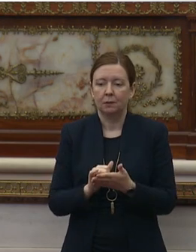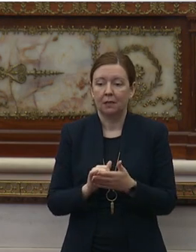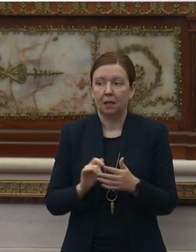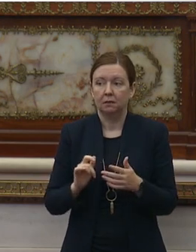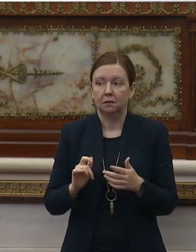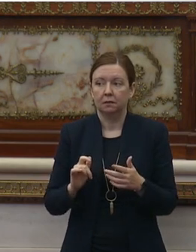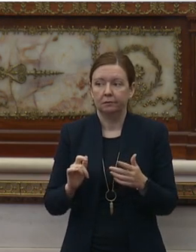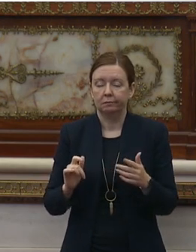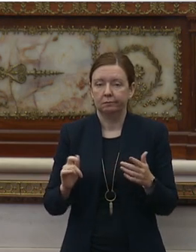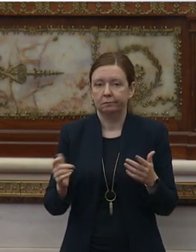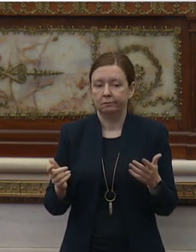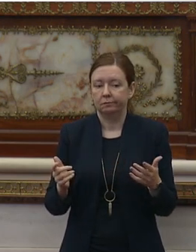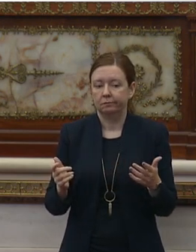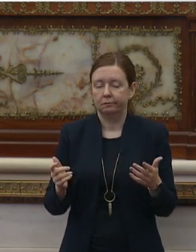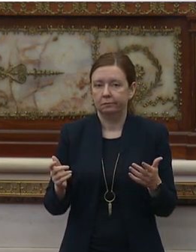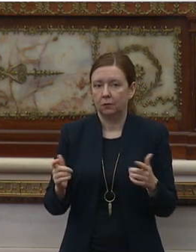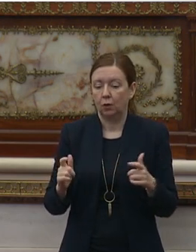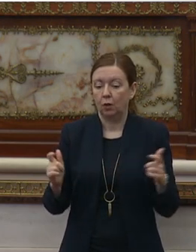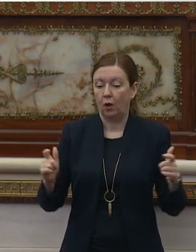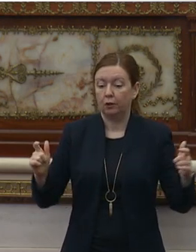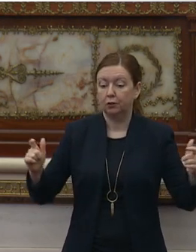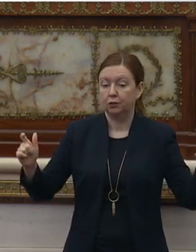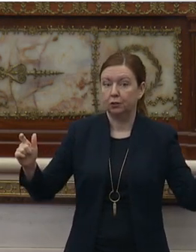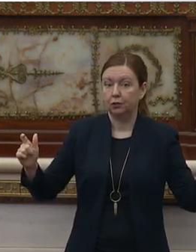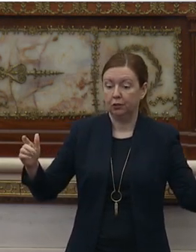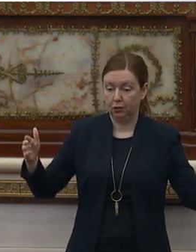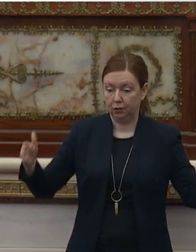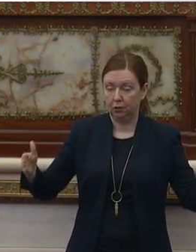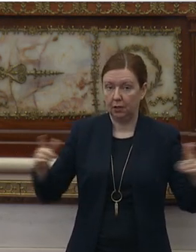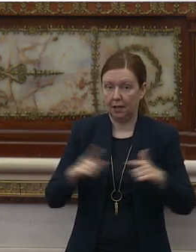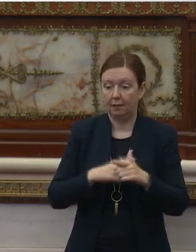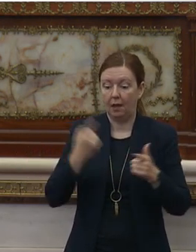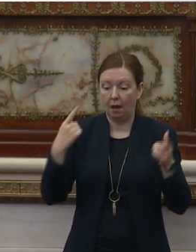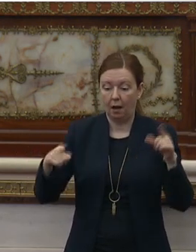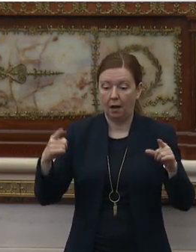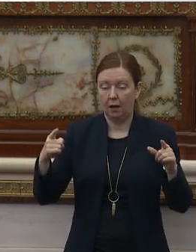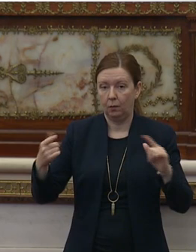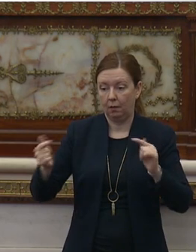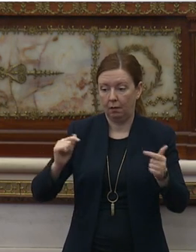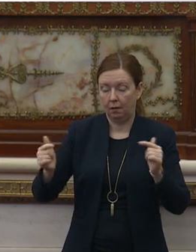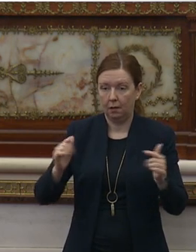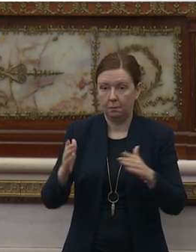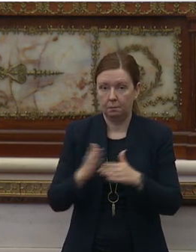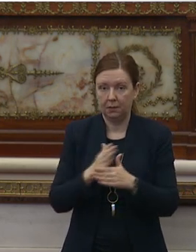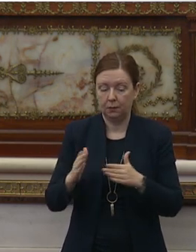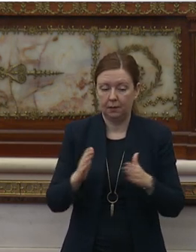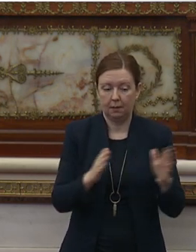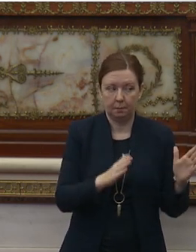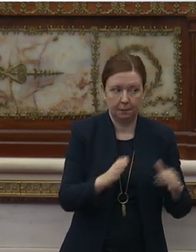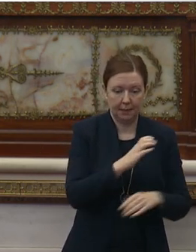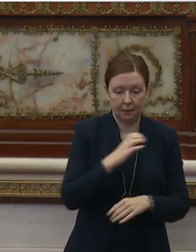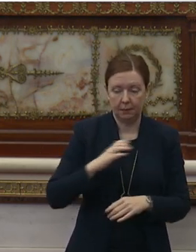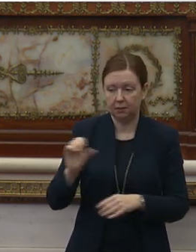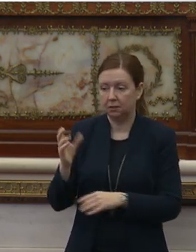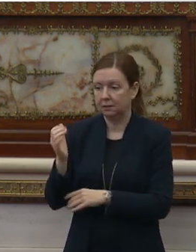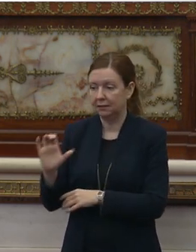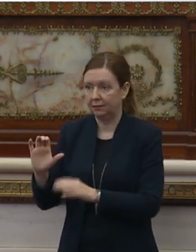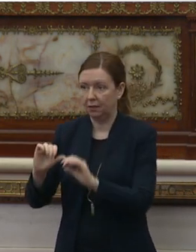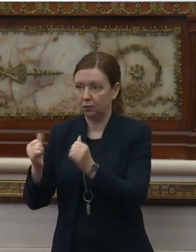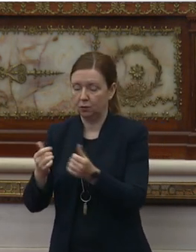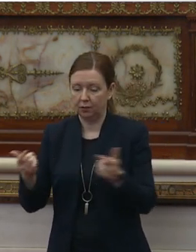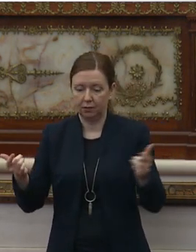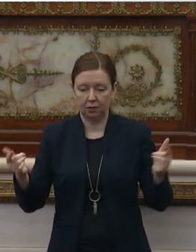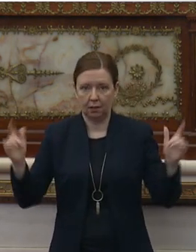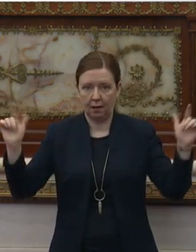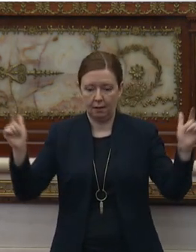larger footprint, and then that compromise was based on the give and take between the Planning Commission and the Civic Association, but how